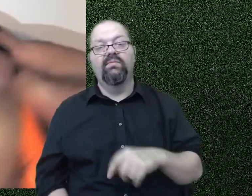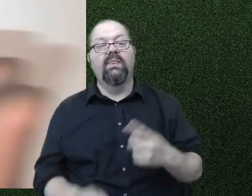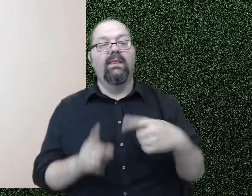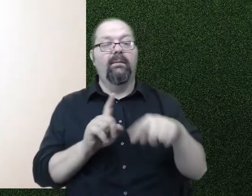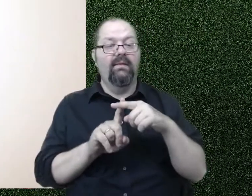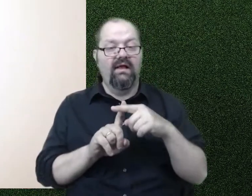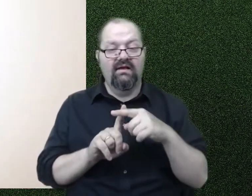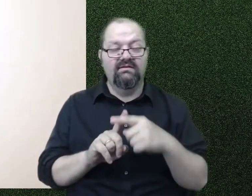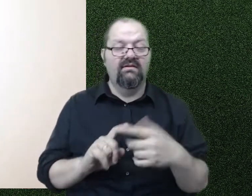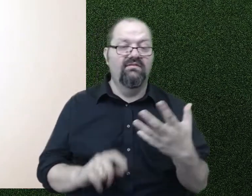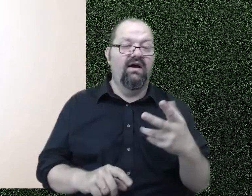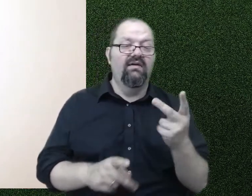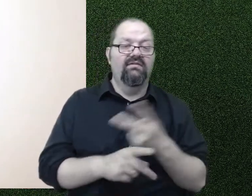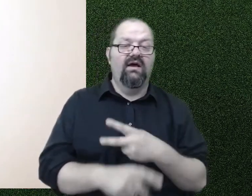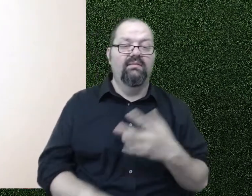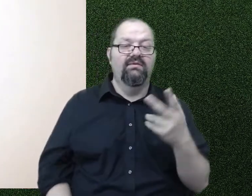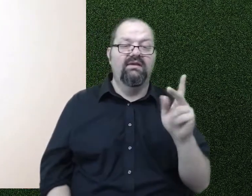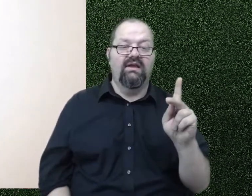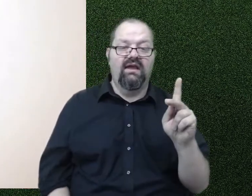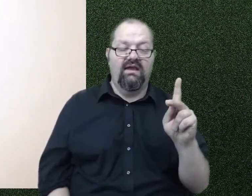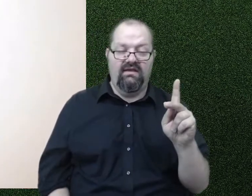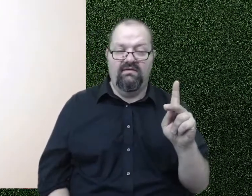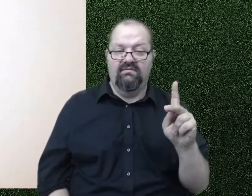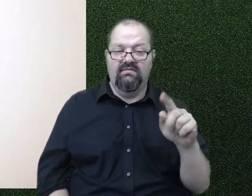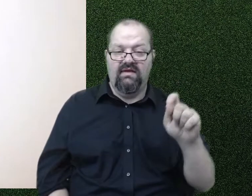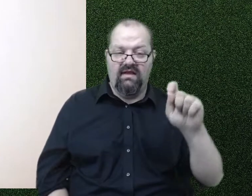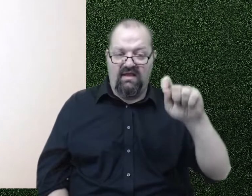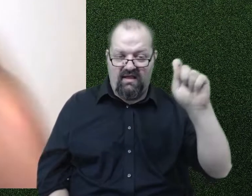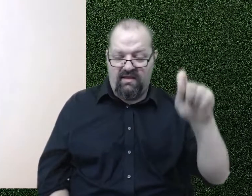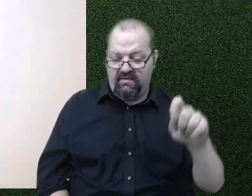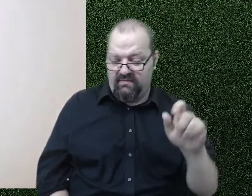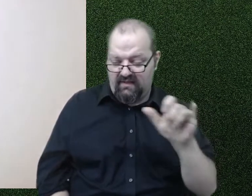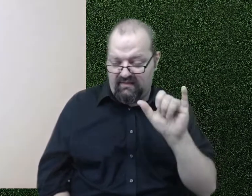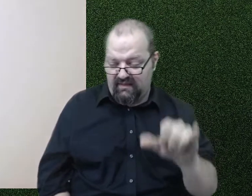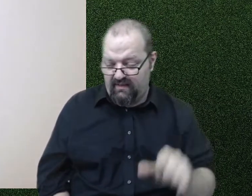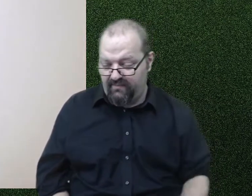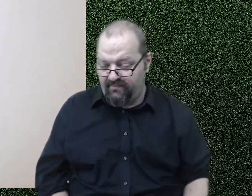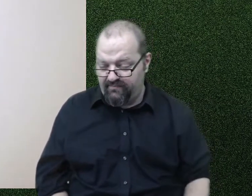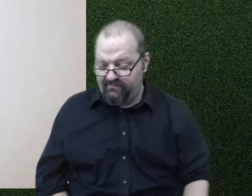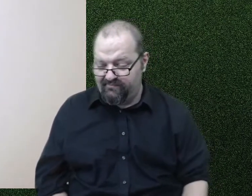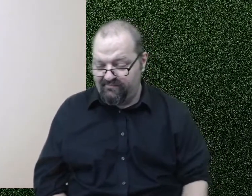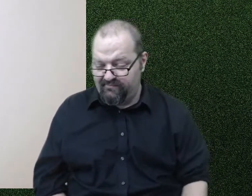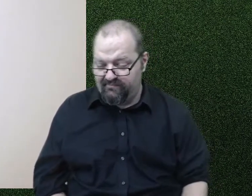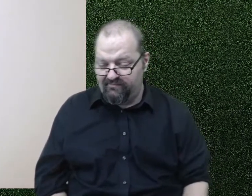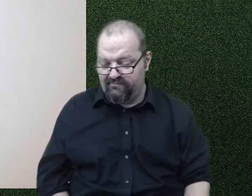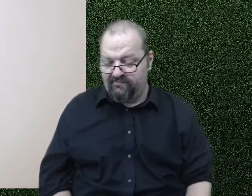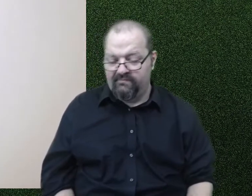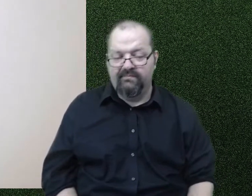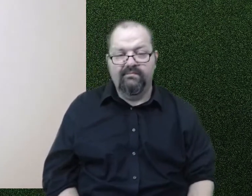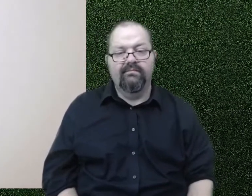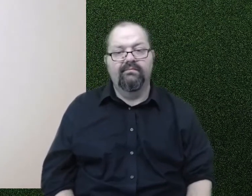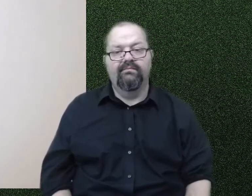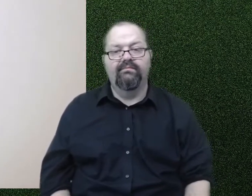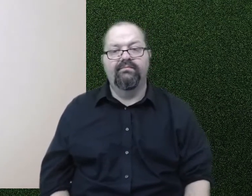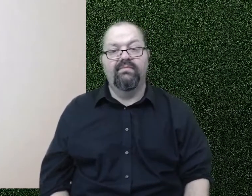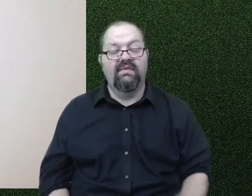plus 5 times k hat, up 5 units in the z direction. If I start where I started and I